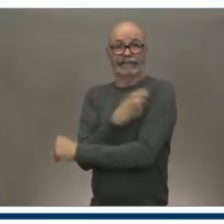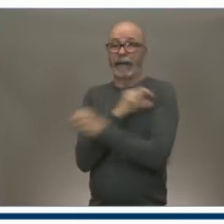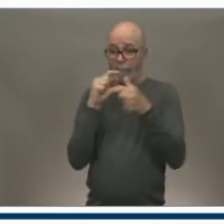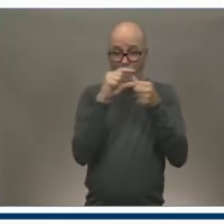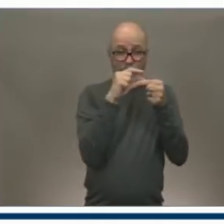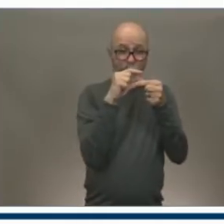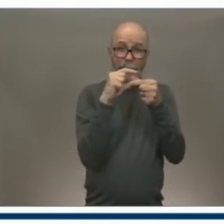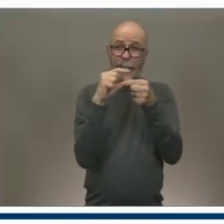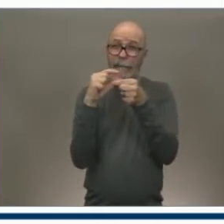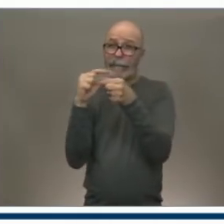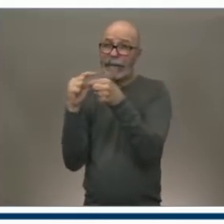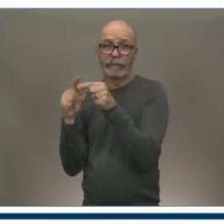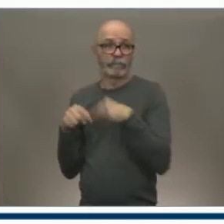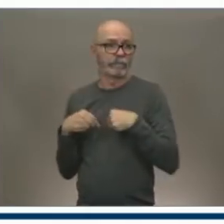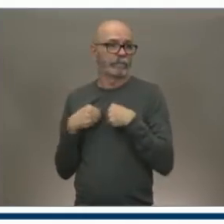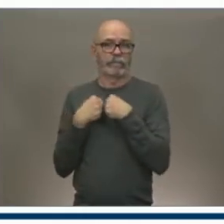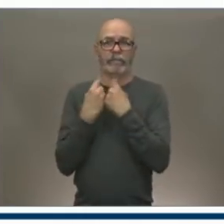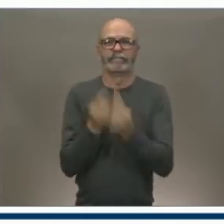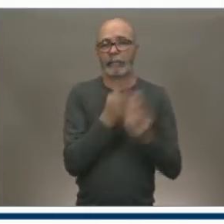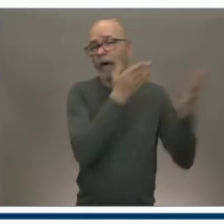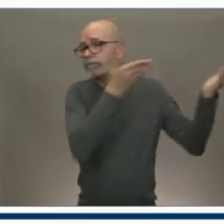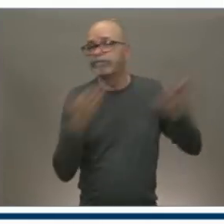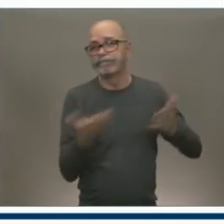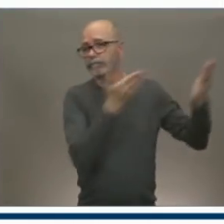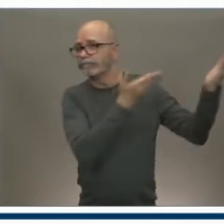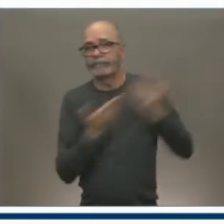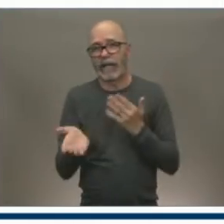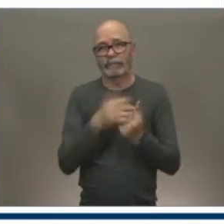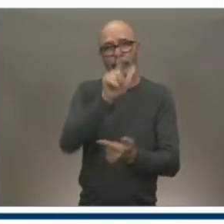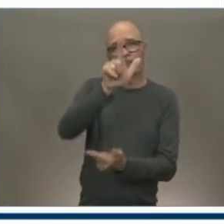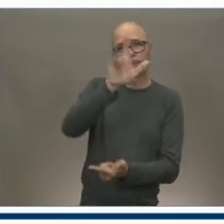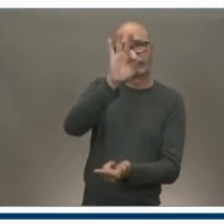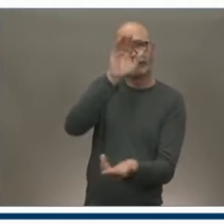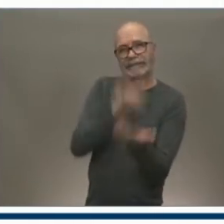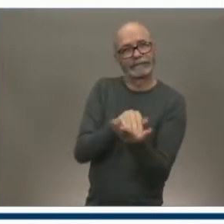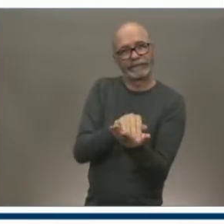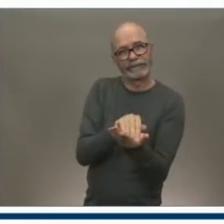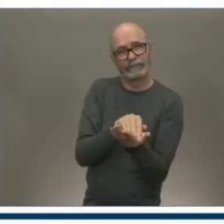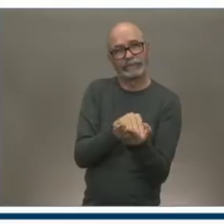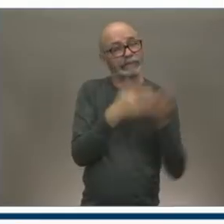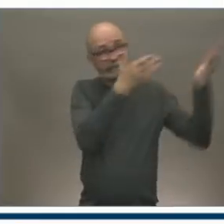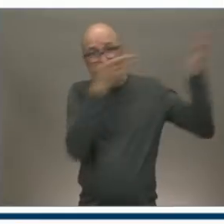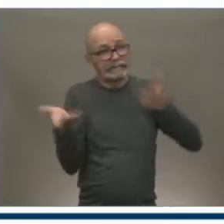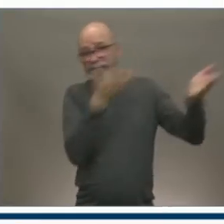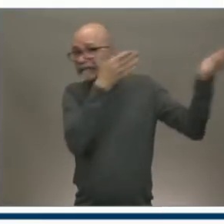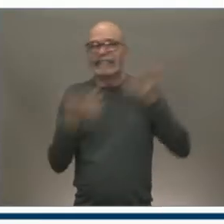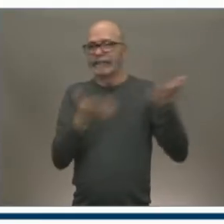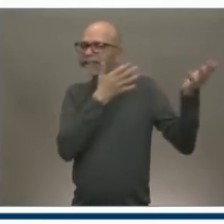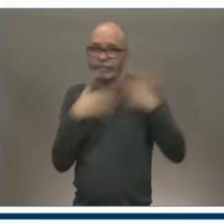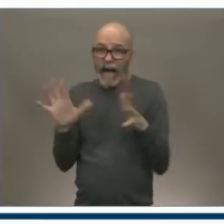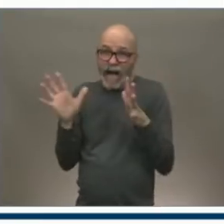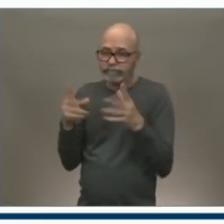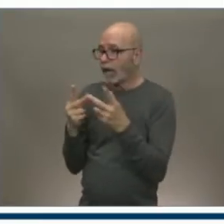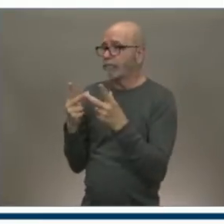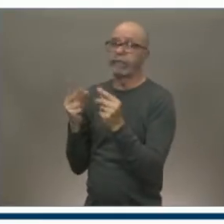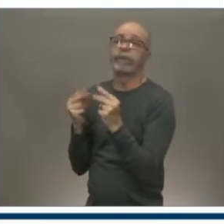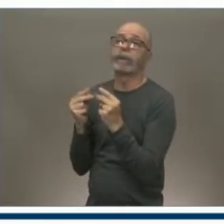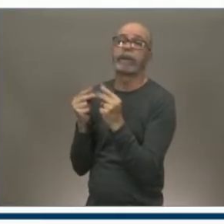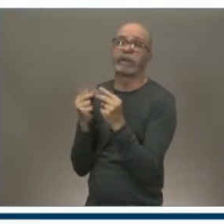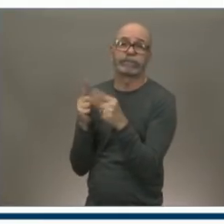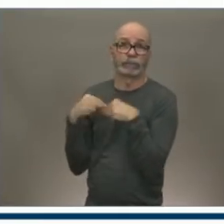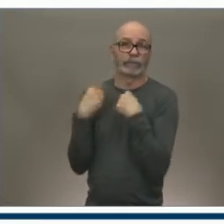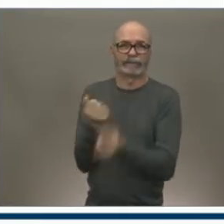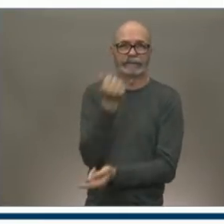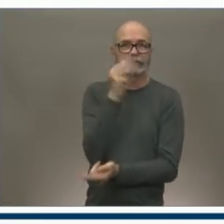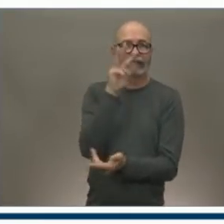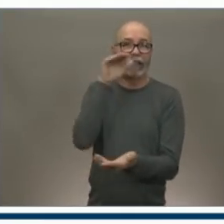almost 29,000 doses of COVID-19 vaccine. This has allowed us to administer almost 16,000 doses of